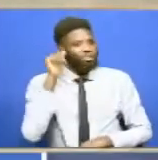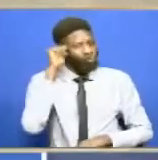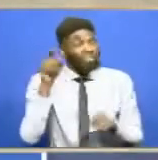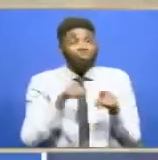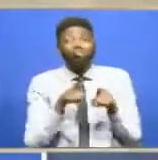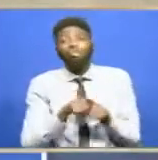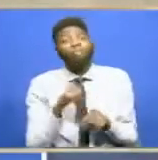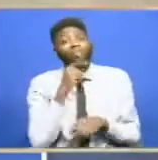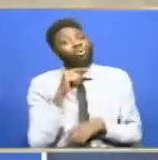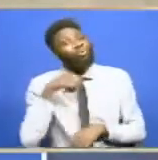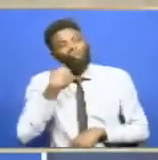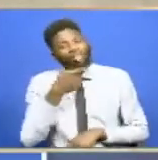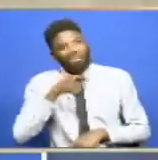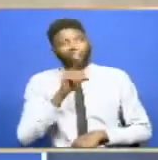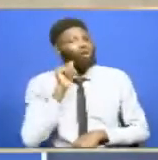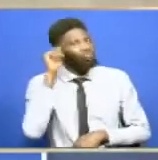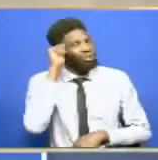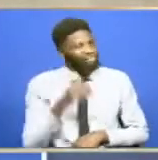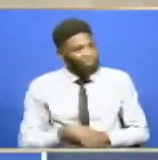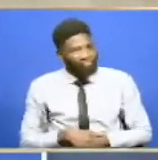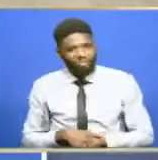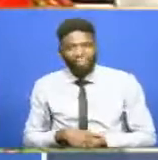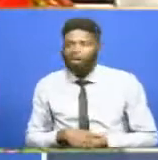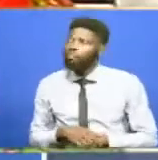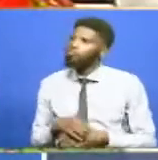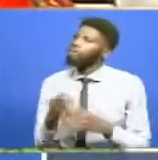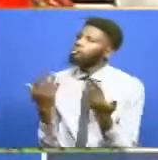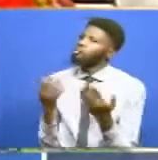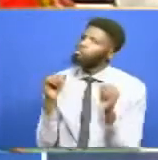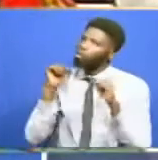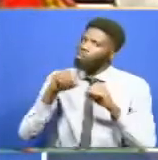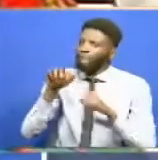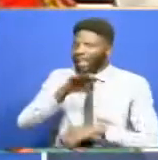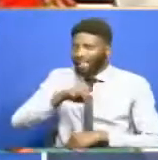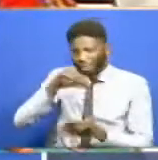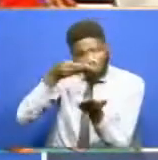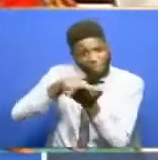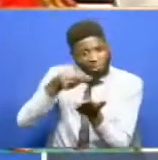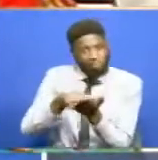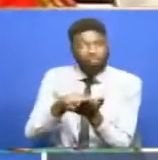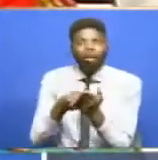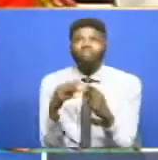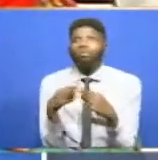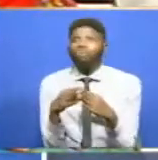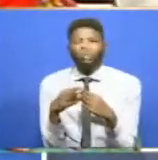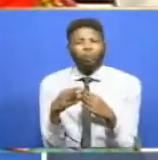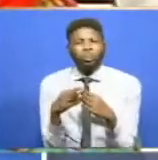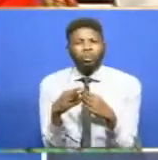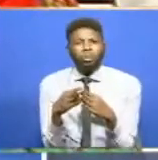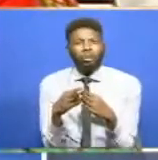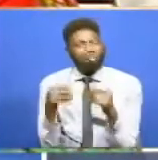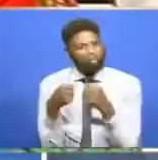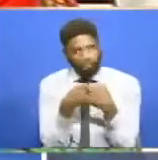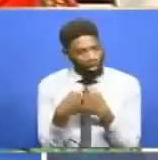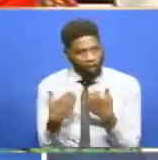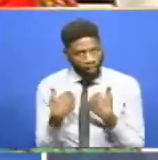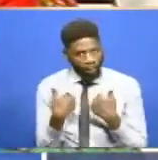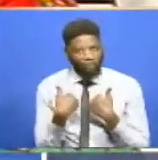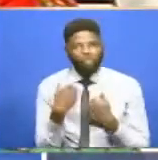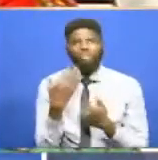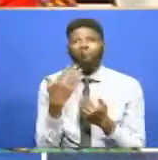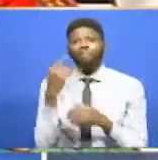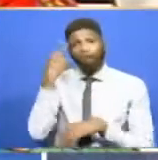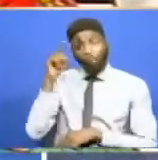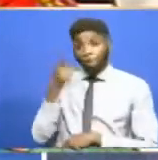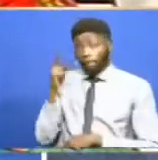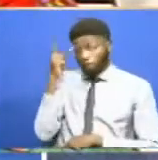are adolescents? Possibility in terms of finances, it's quite restraining on the